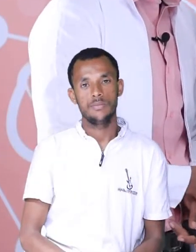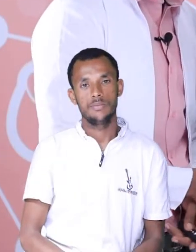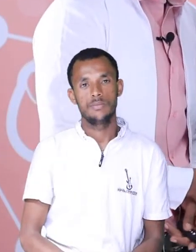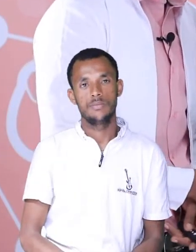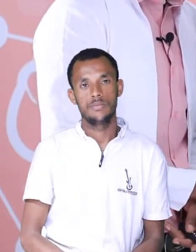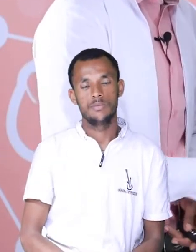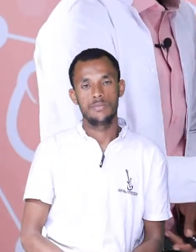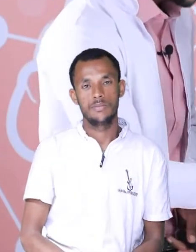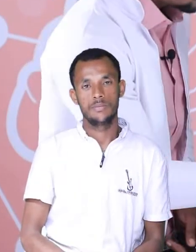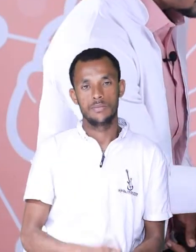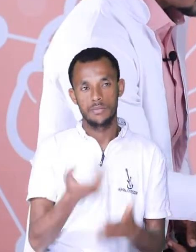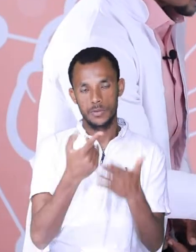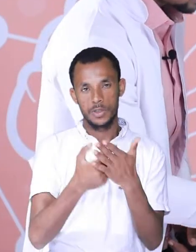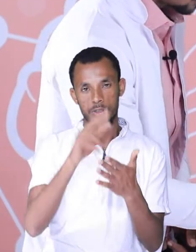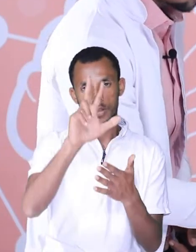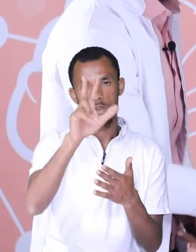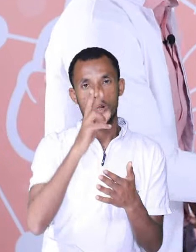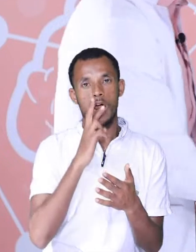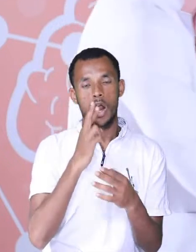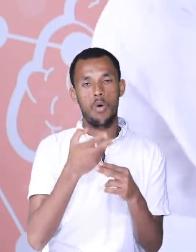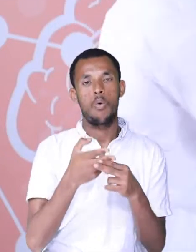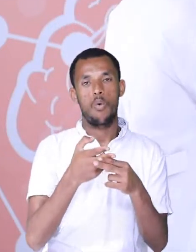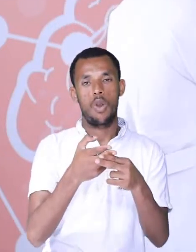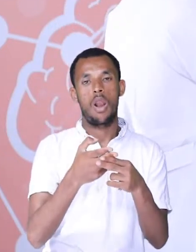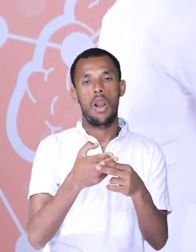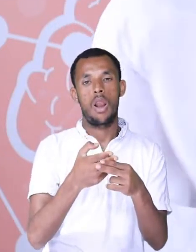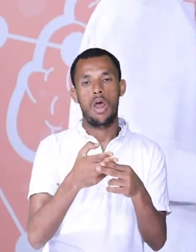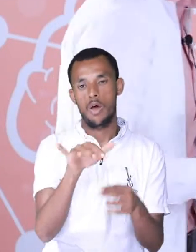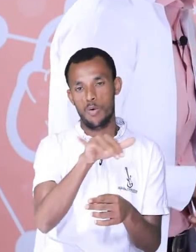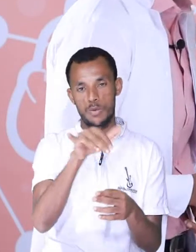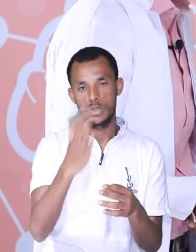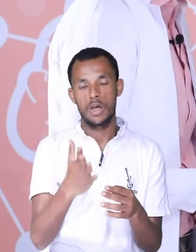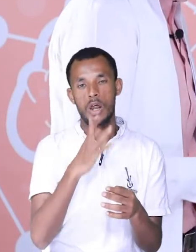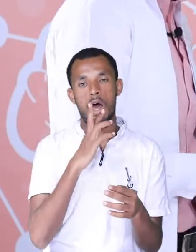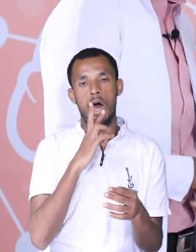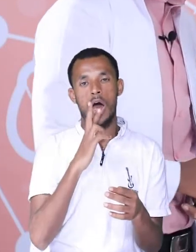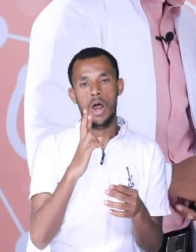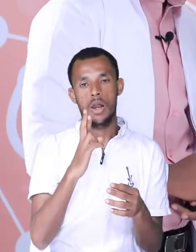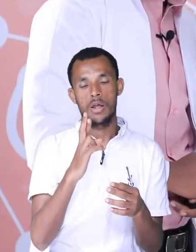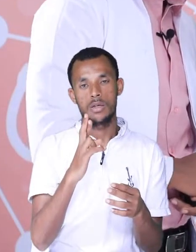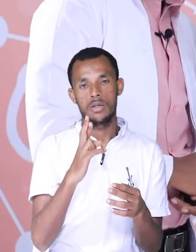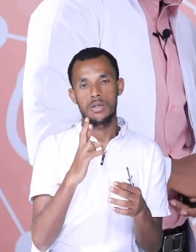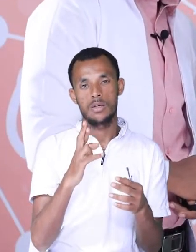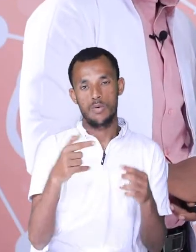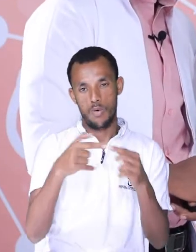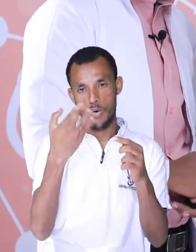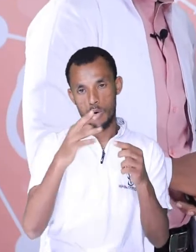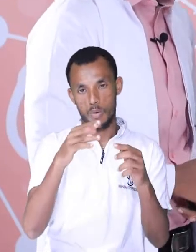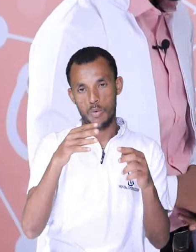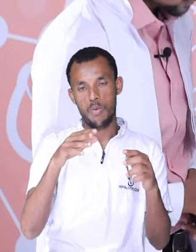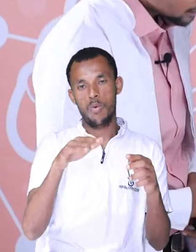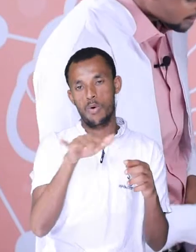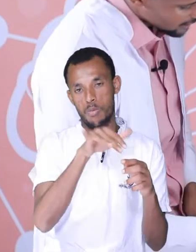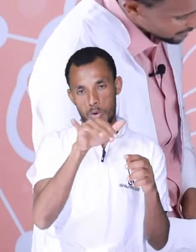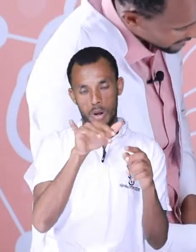angle F. These three are called corresponding angles are congruent. The